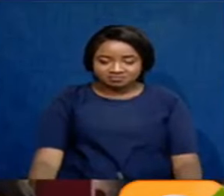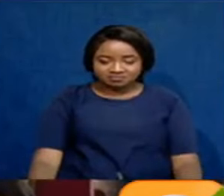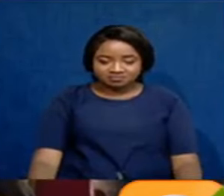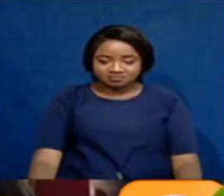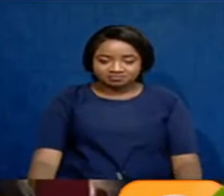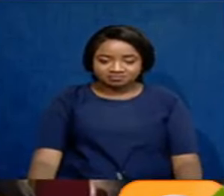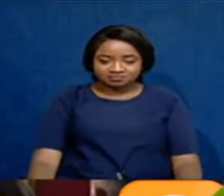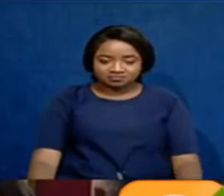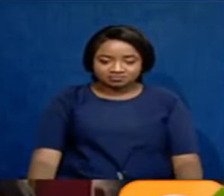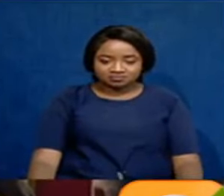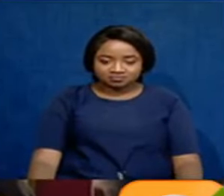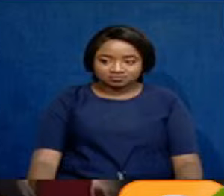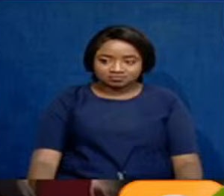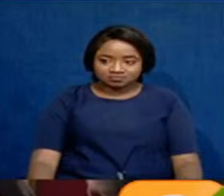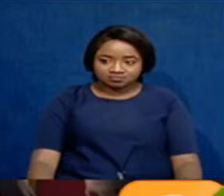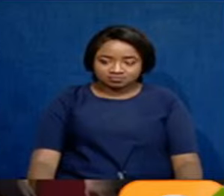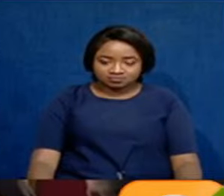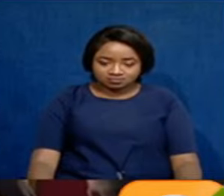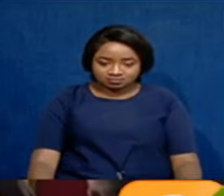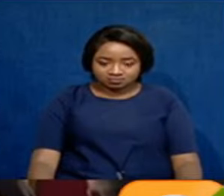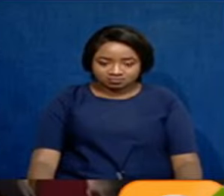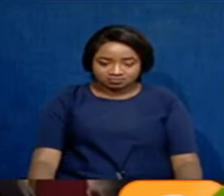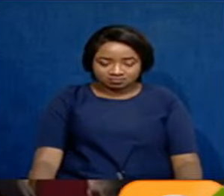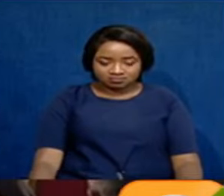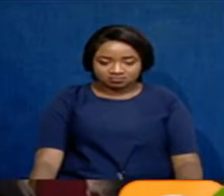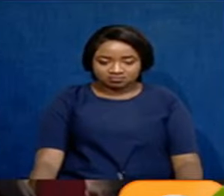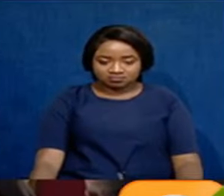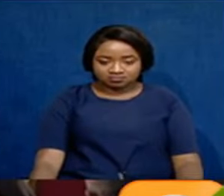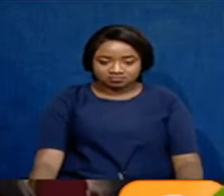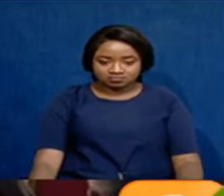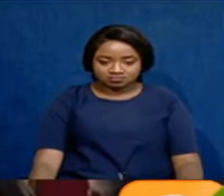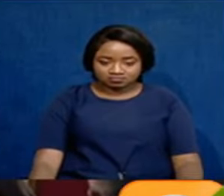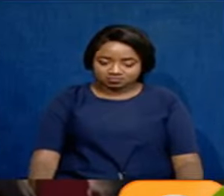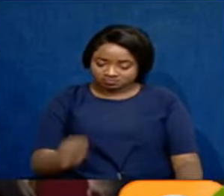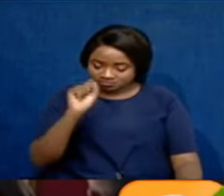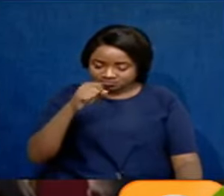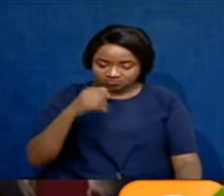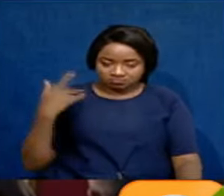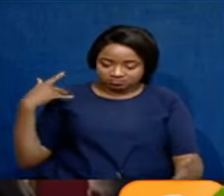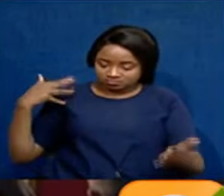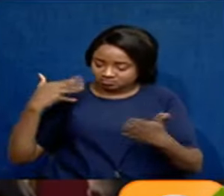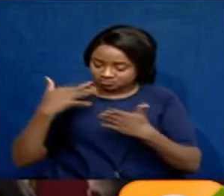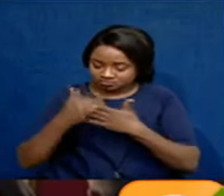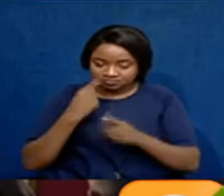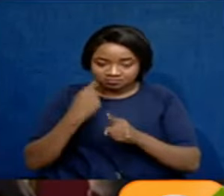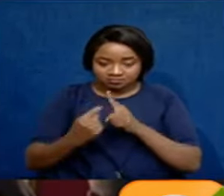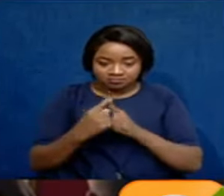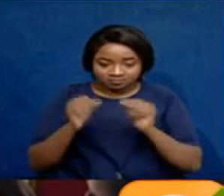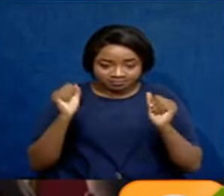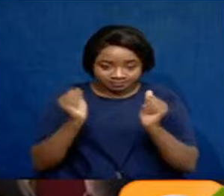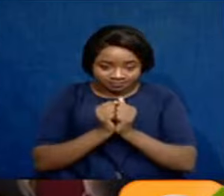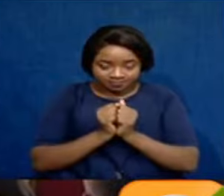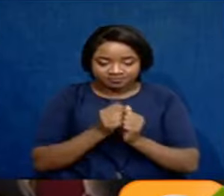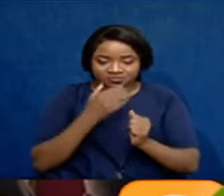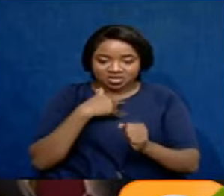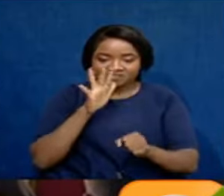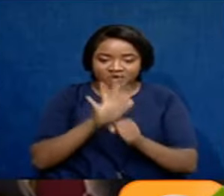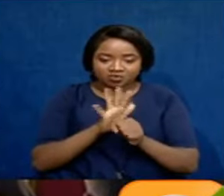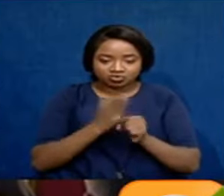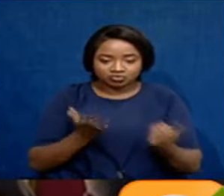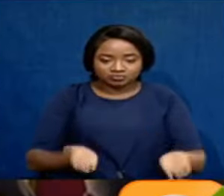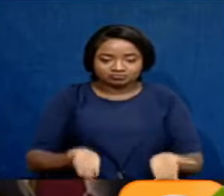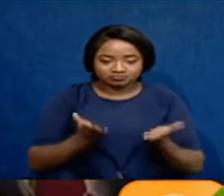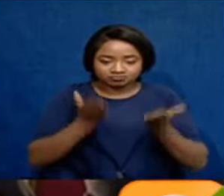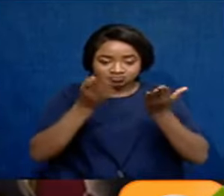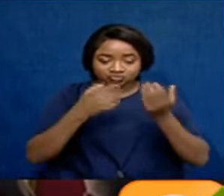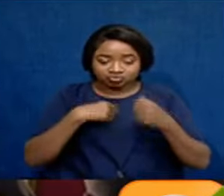is quite a lot of advancement in medical technology in the last 10 years. Things have rapidly changed. And actually the screening